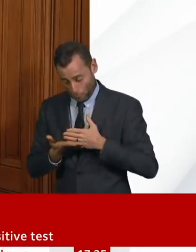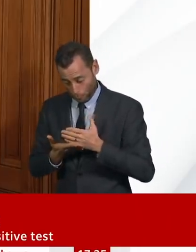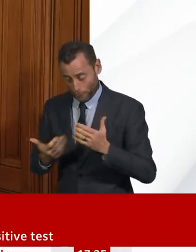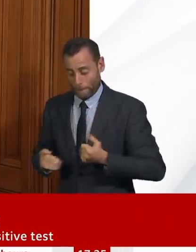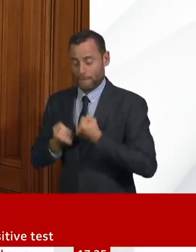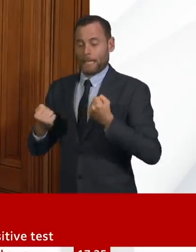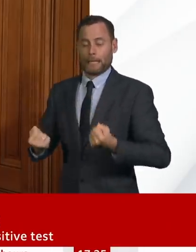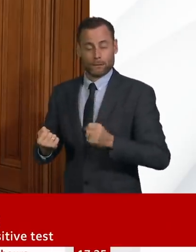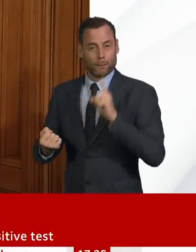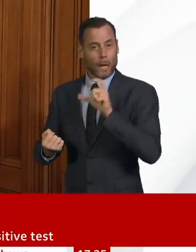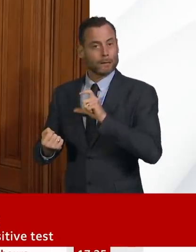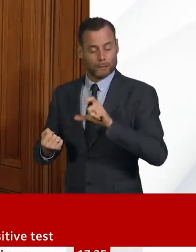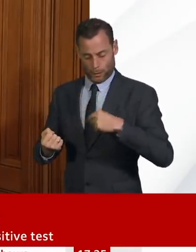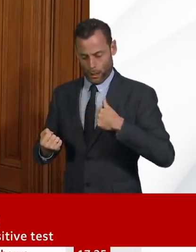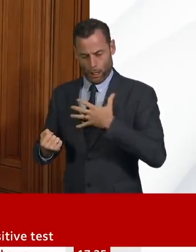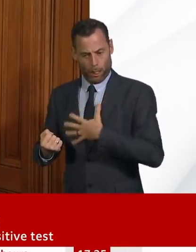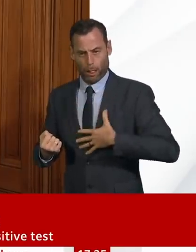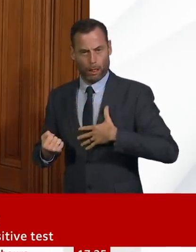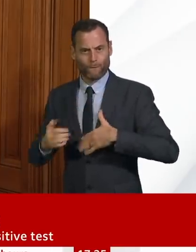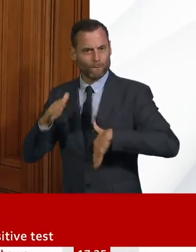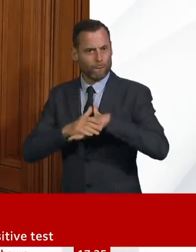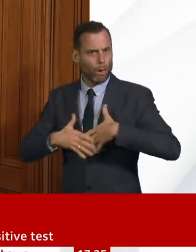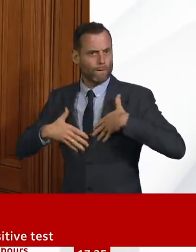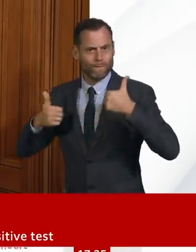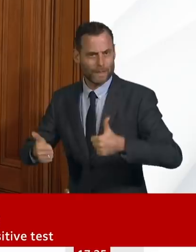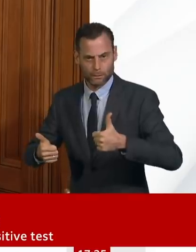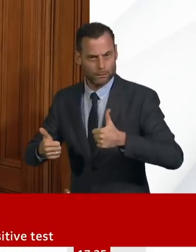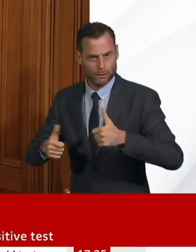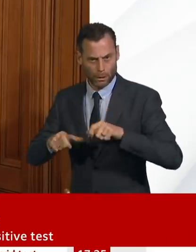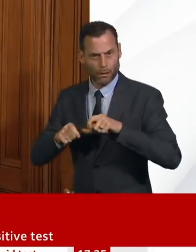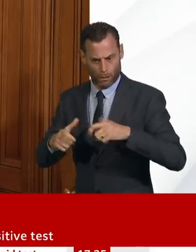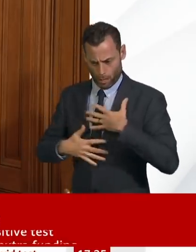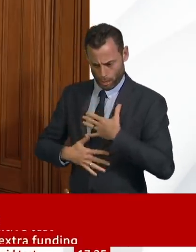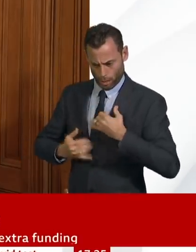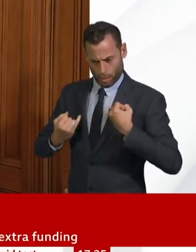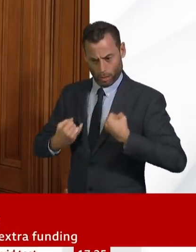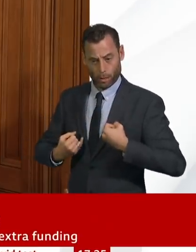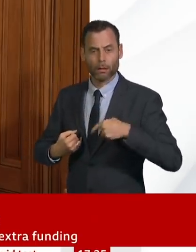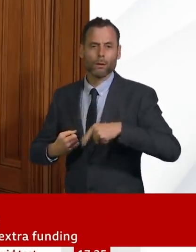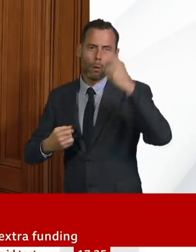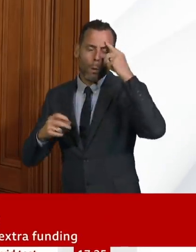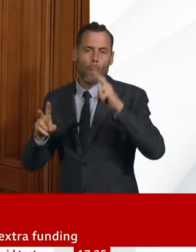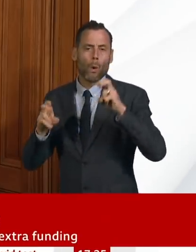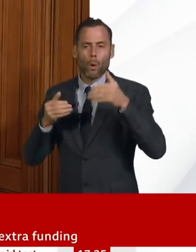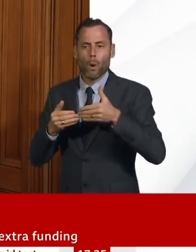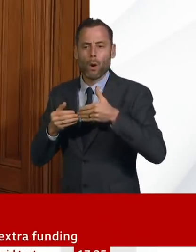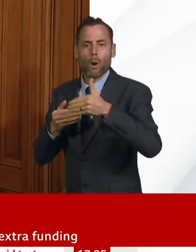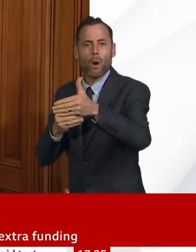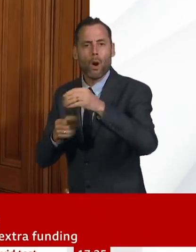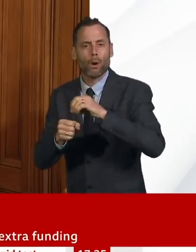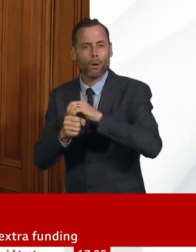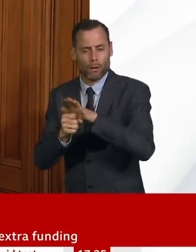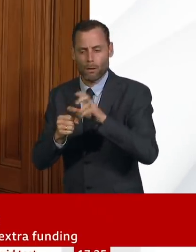what's becoming known as long COVID. And that's a condition that affects all ages, so it's not just the elderly. But it